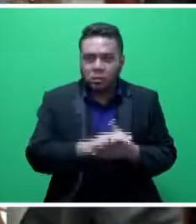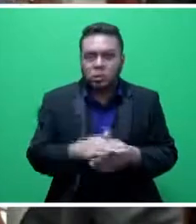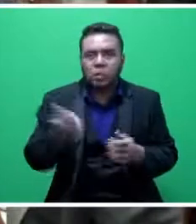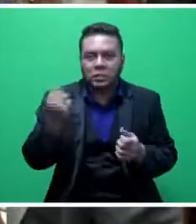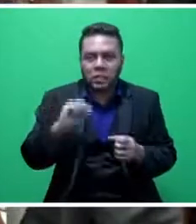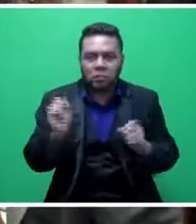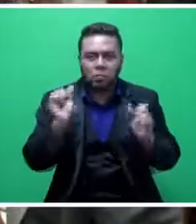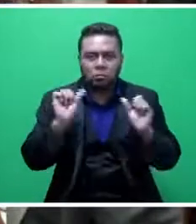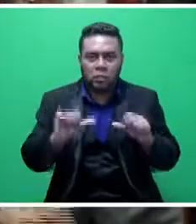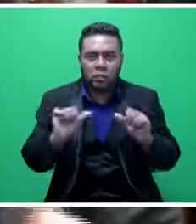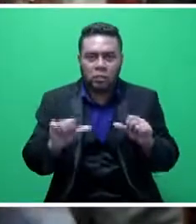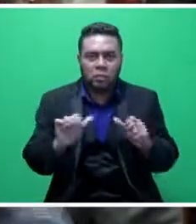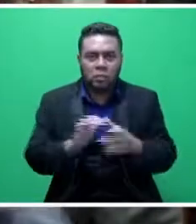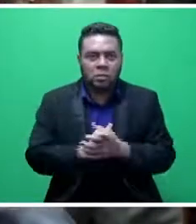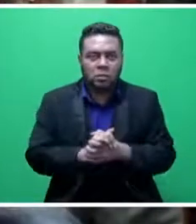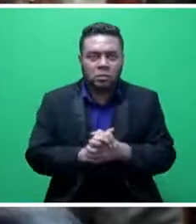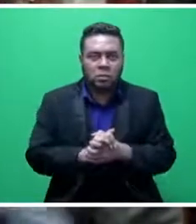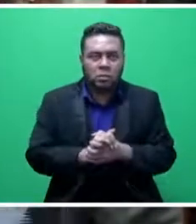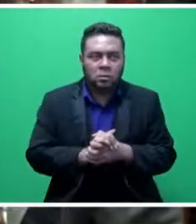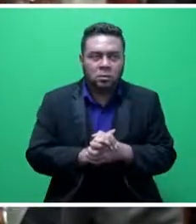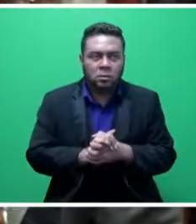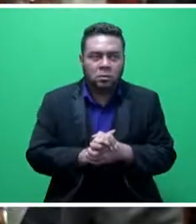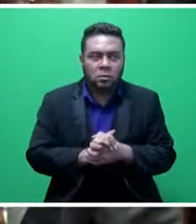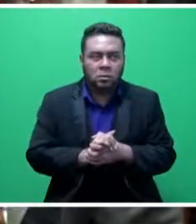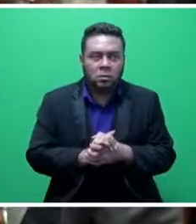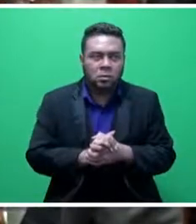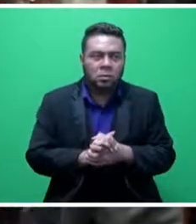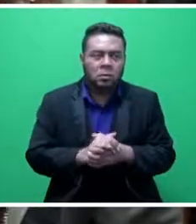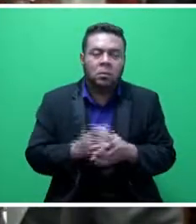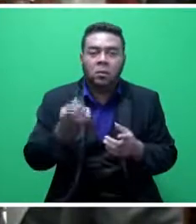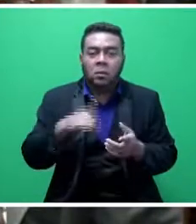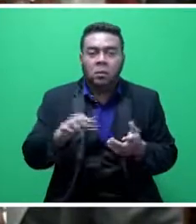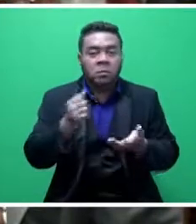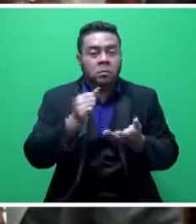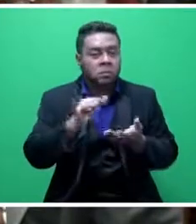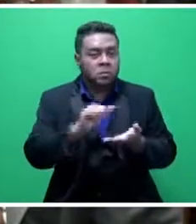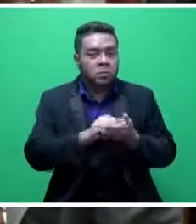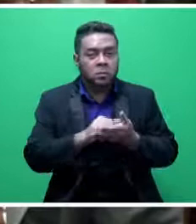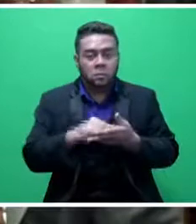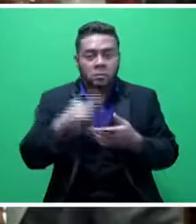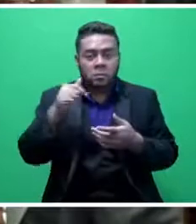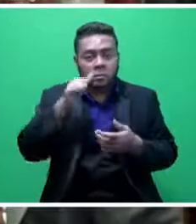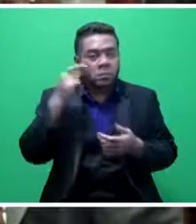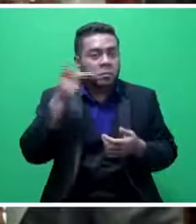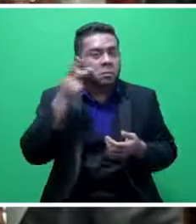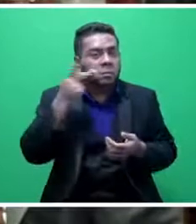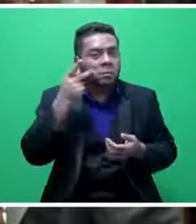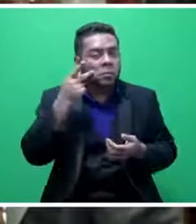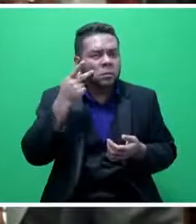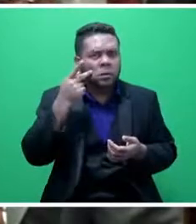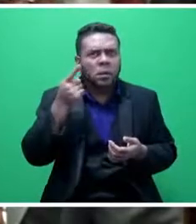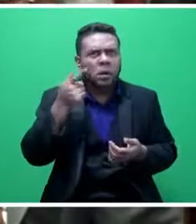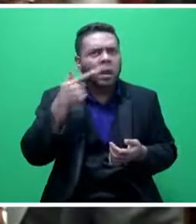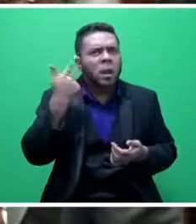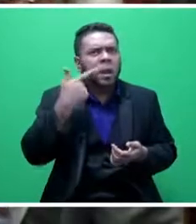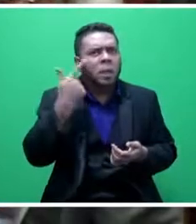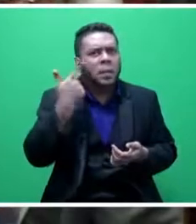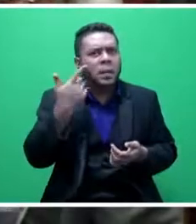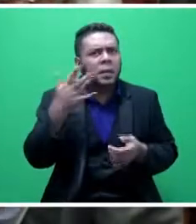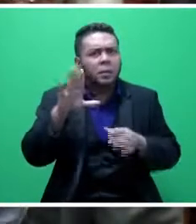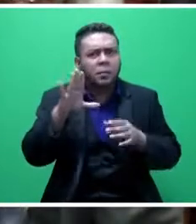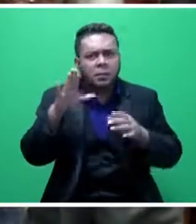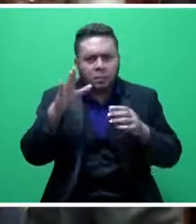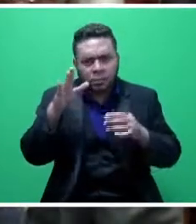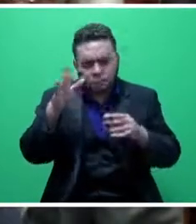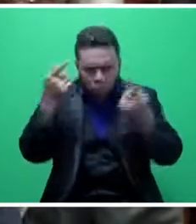protecting the cattle industry and the sheep and the goats, etc. All the rates have remained the same.